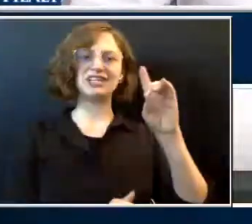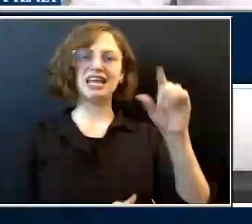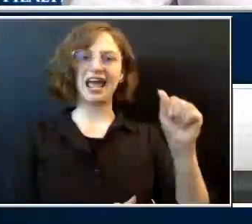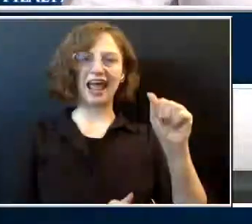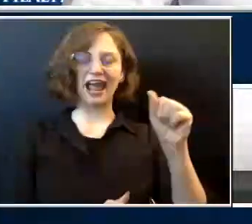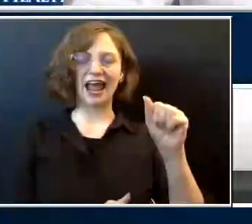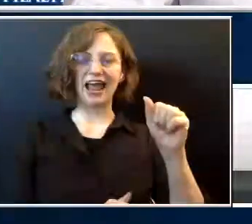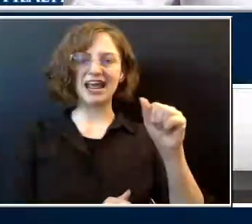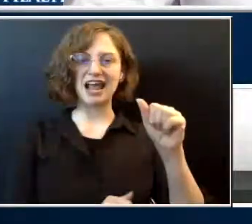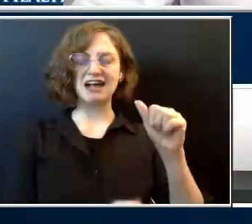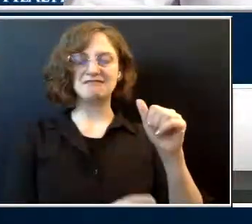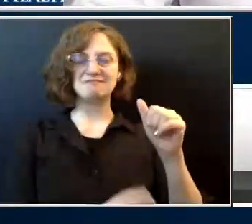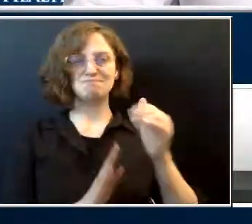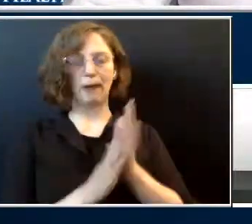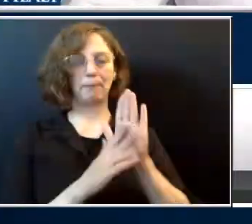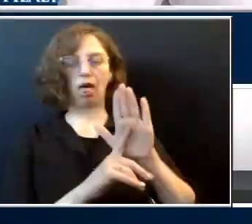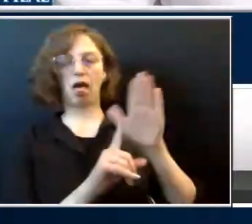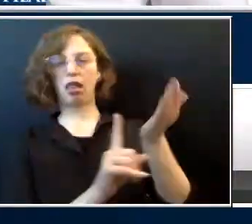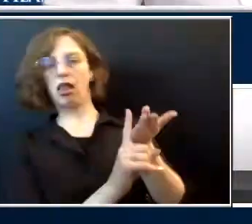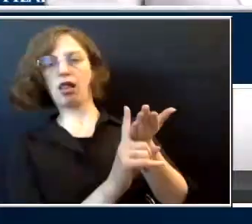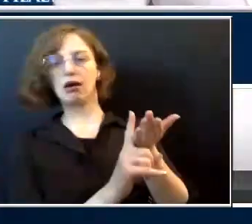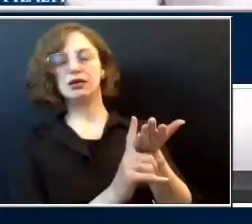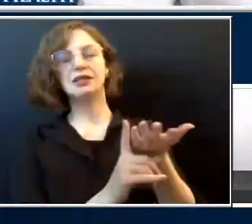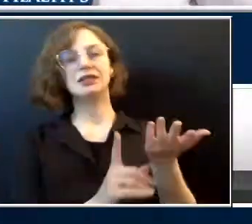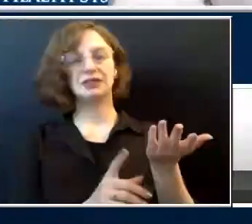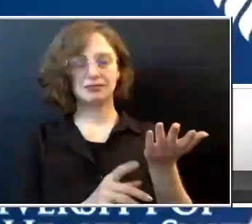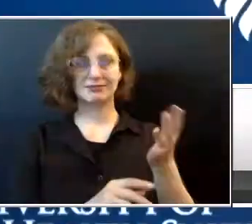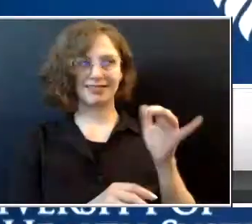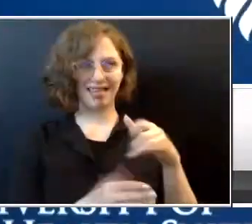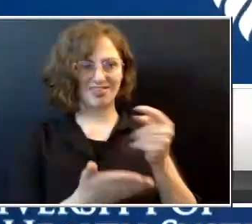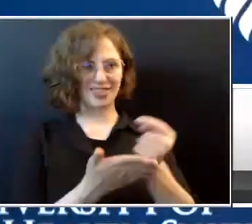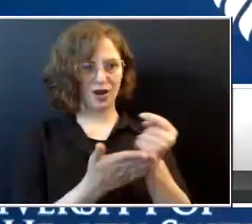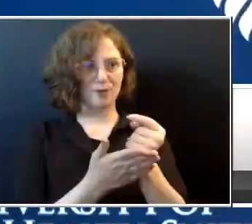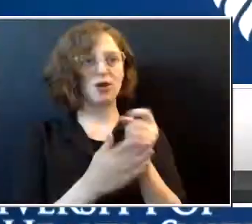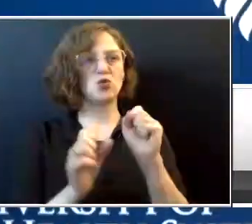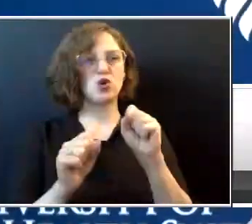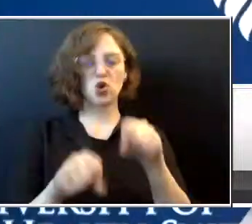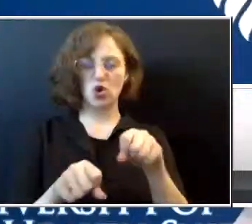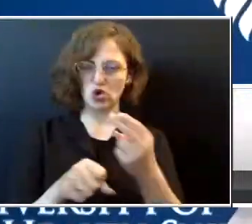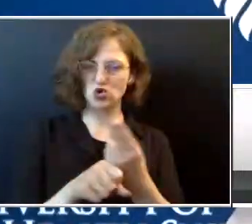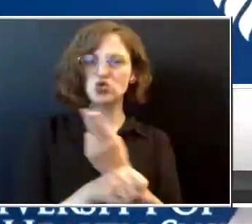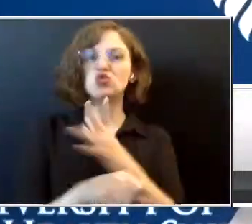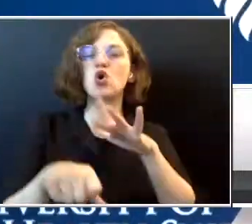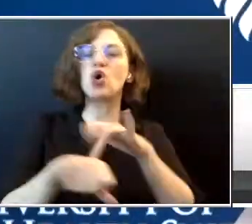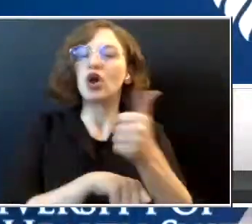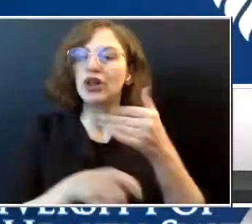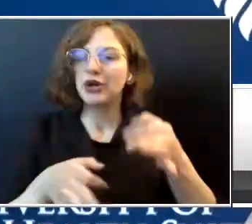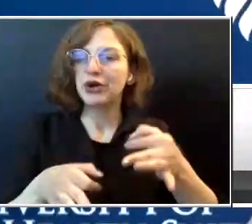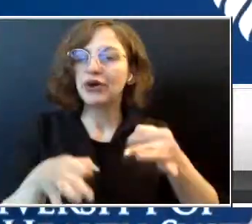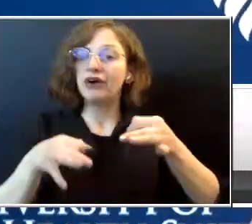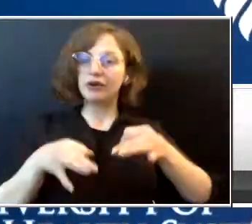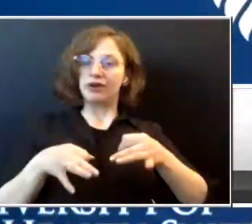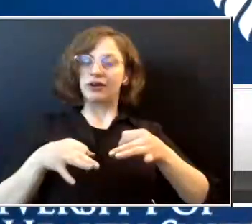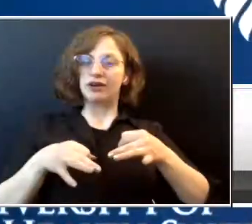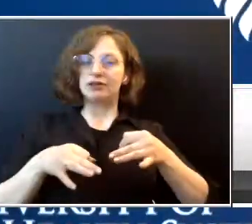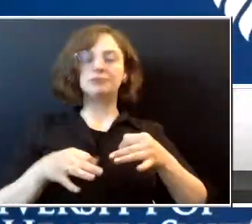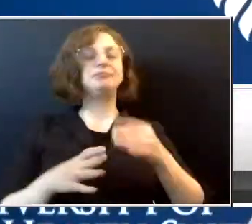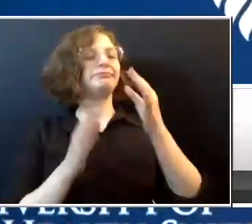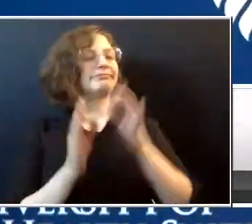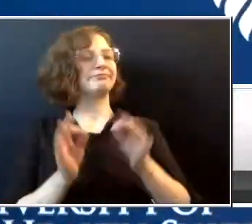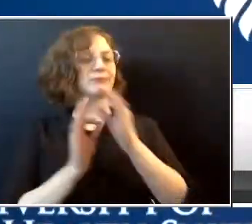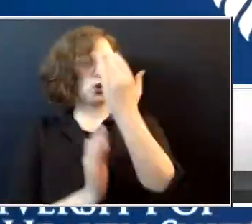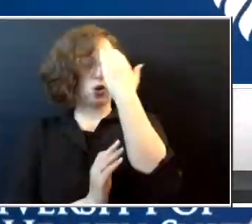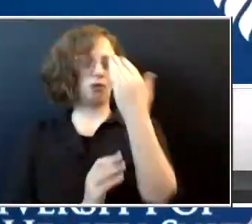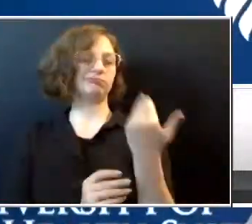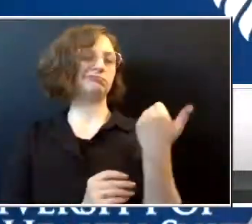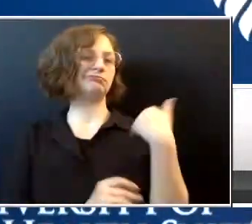successful therapies could be used much earlier. Well, I mean, I think, first of all, for a lot of us to know that back in 2021 and 2022,